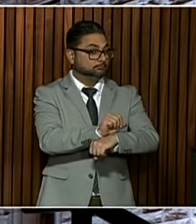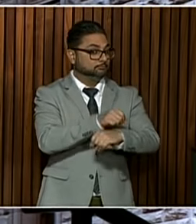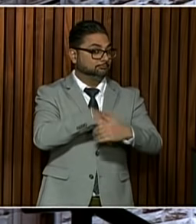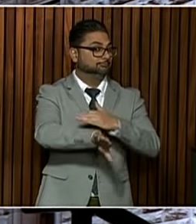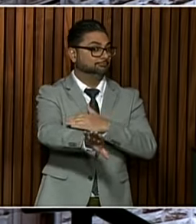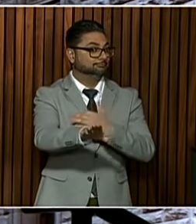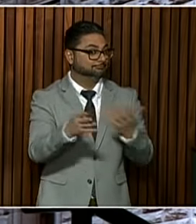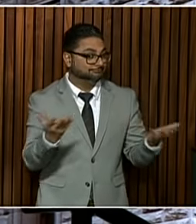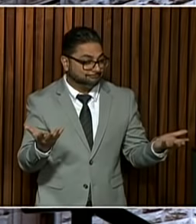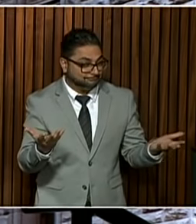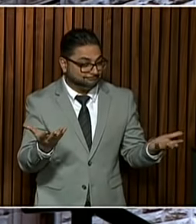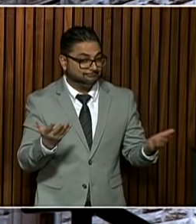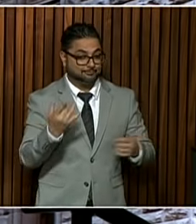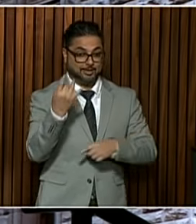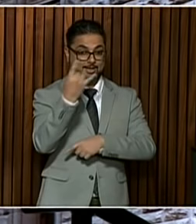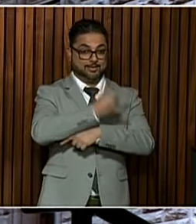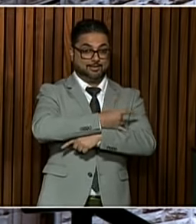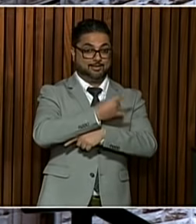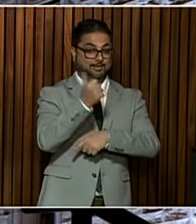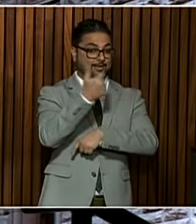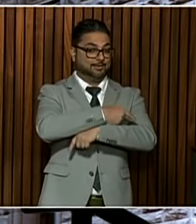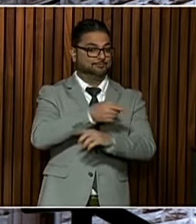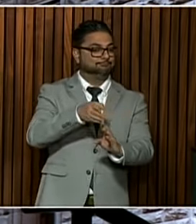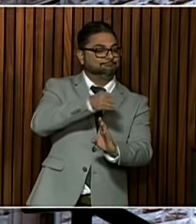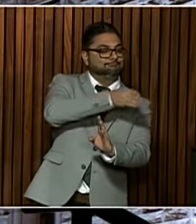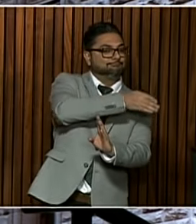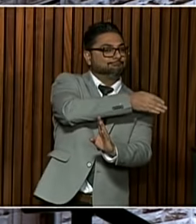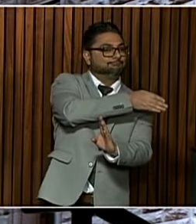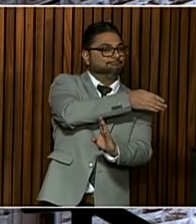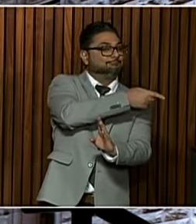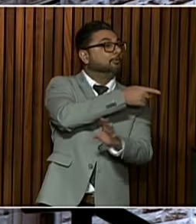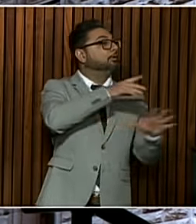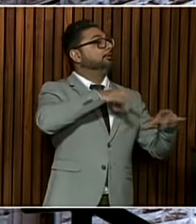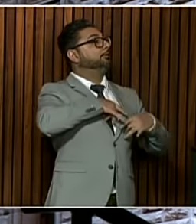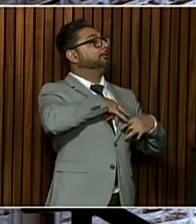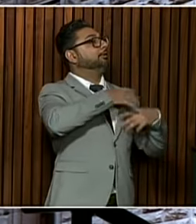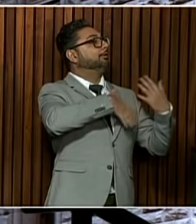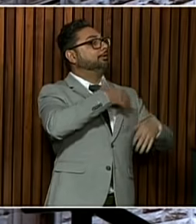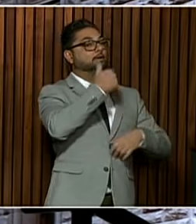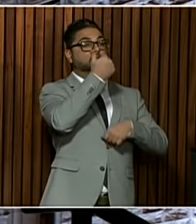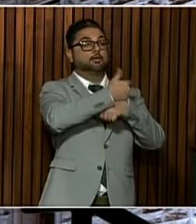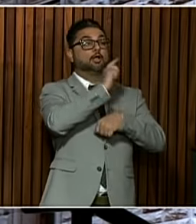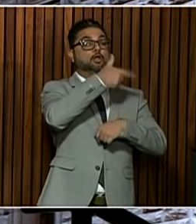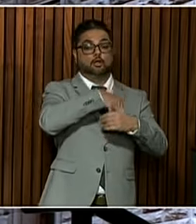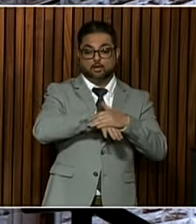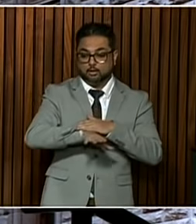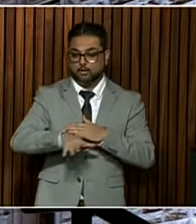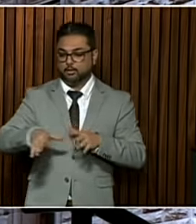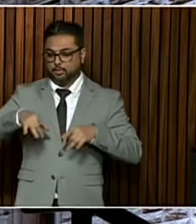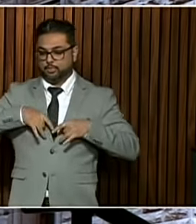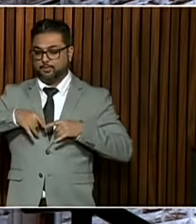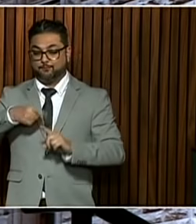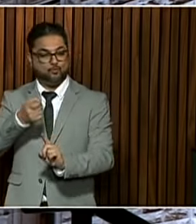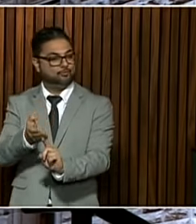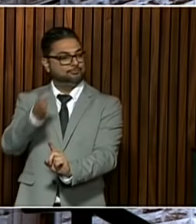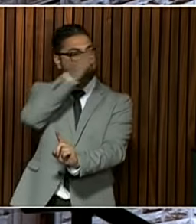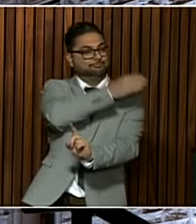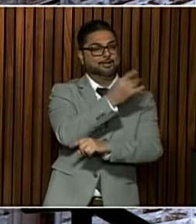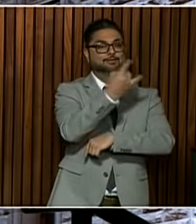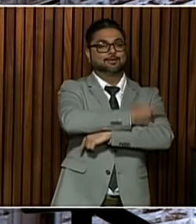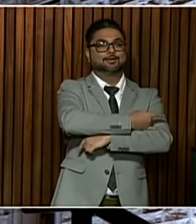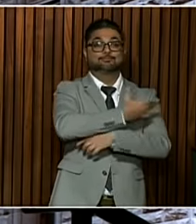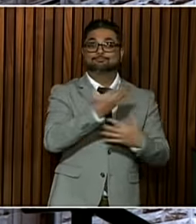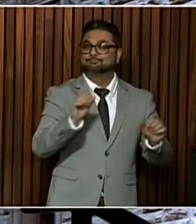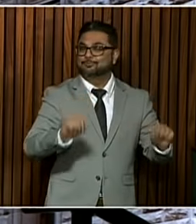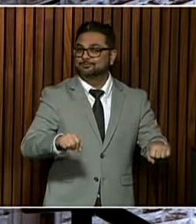about. So it's a matter of ramping up all these protection things and to ensure the safety of the